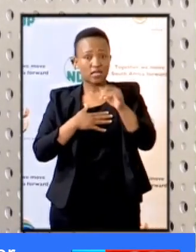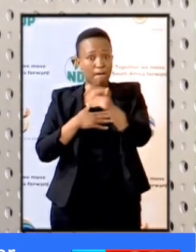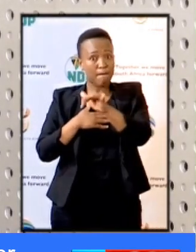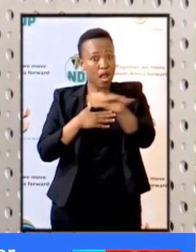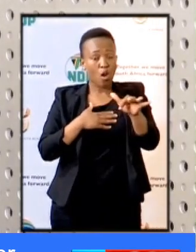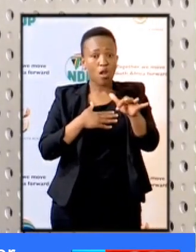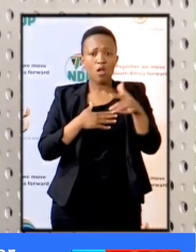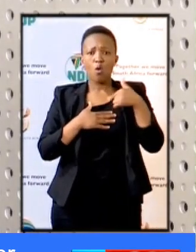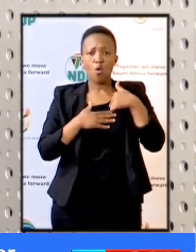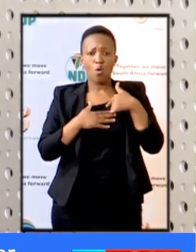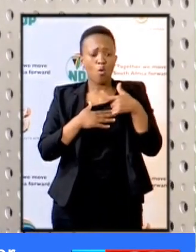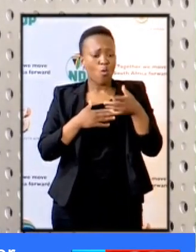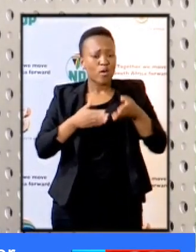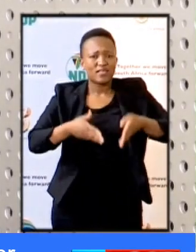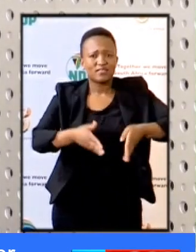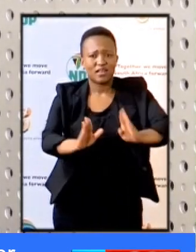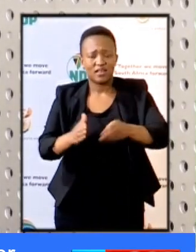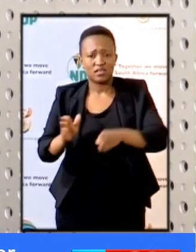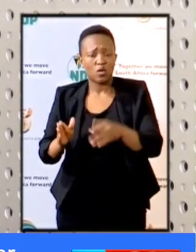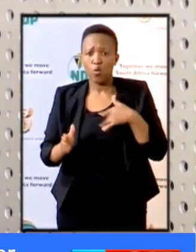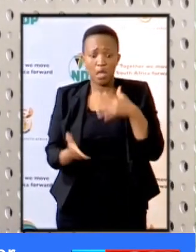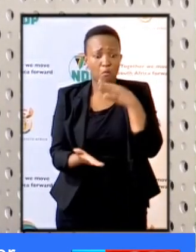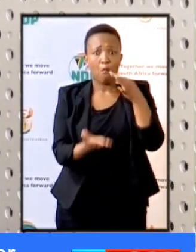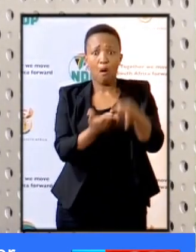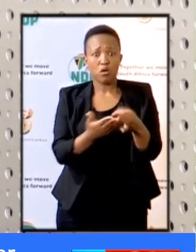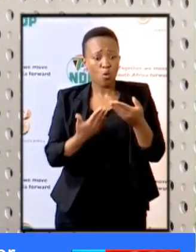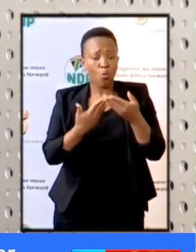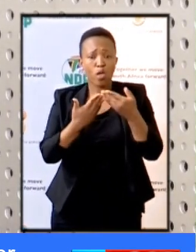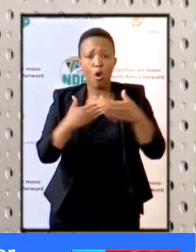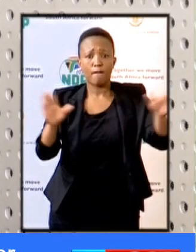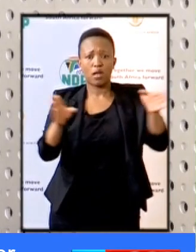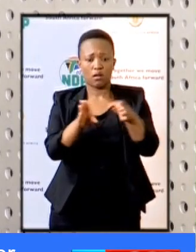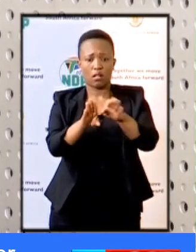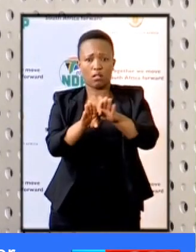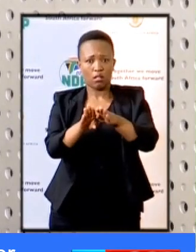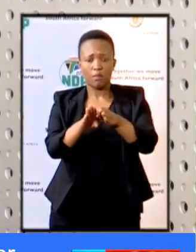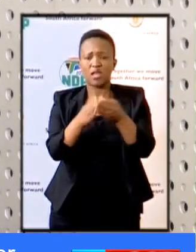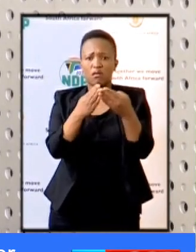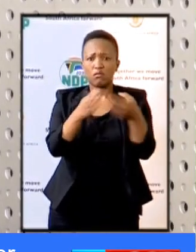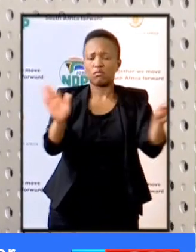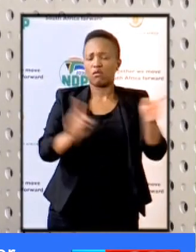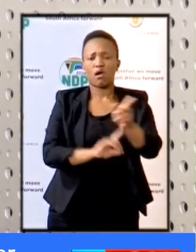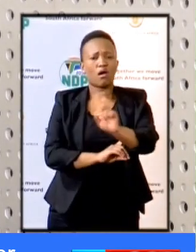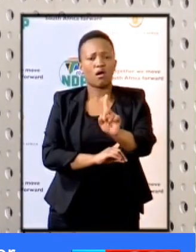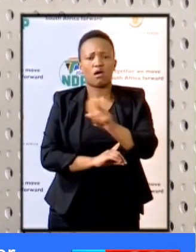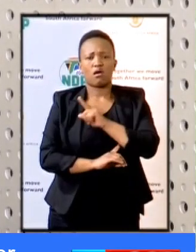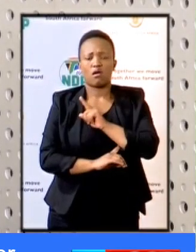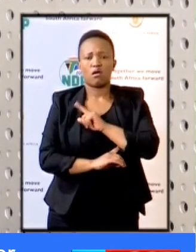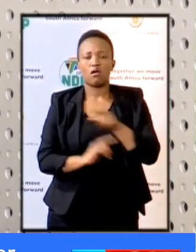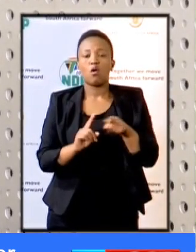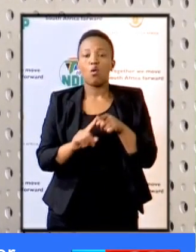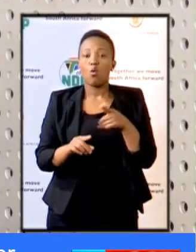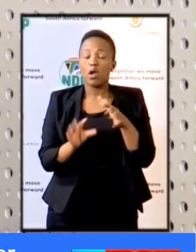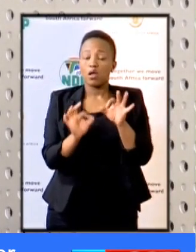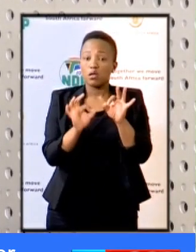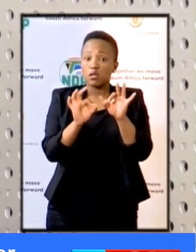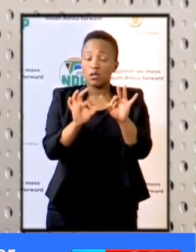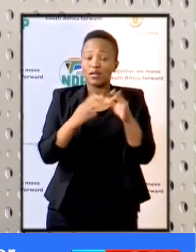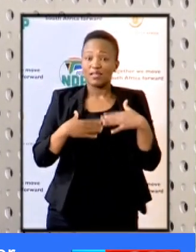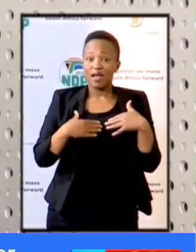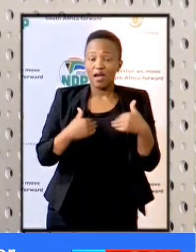not even part of what we are proposing. Because uppermost in our planning is the health and safety of school